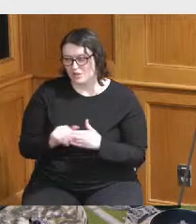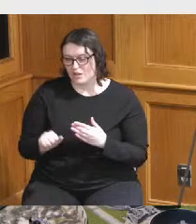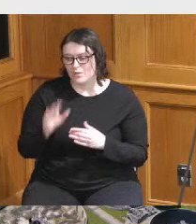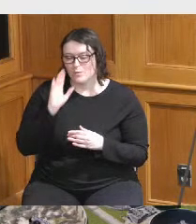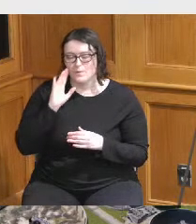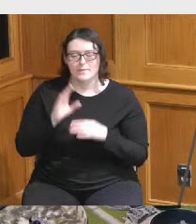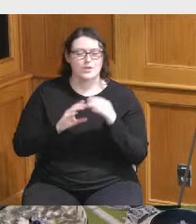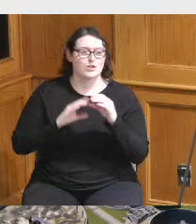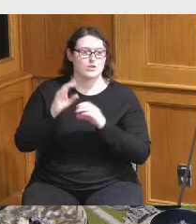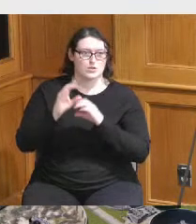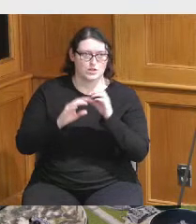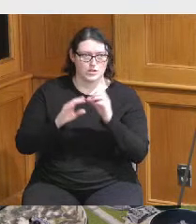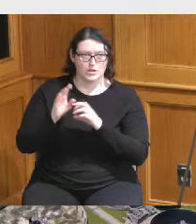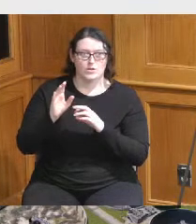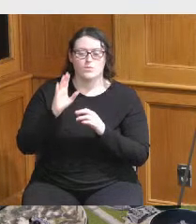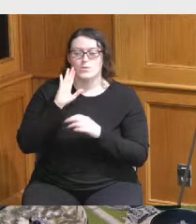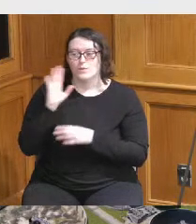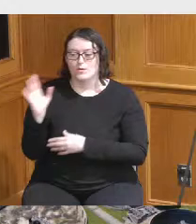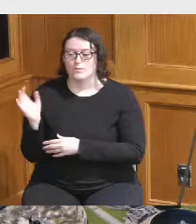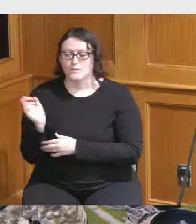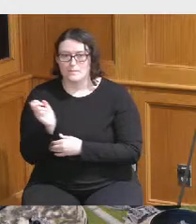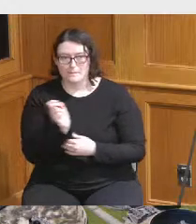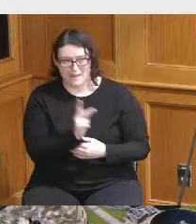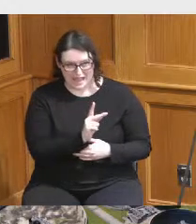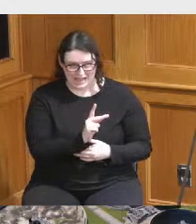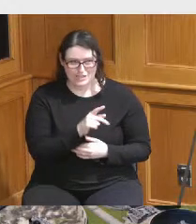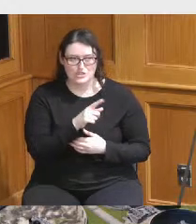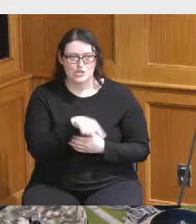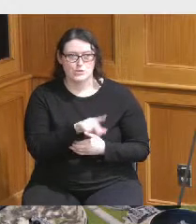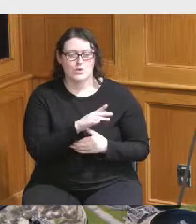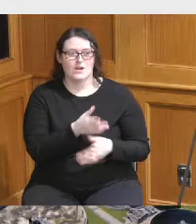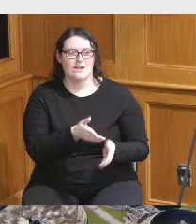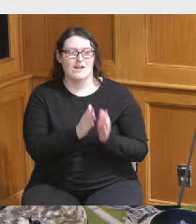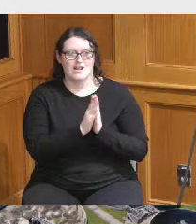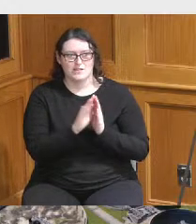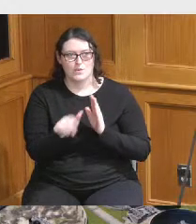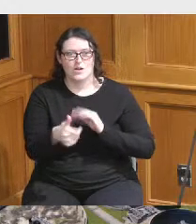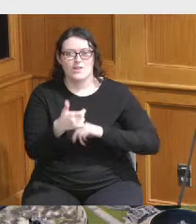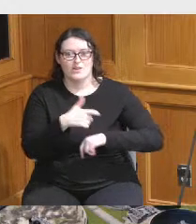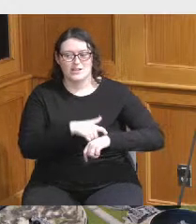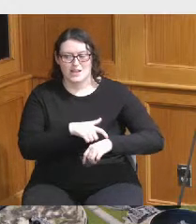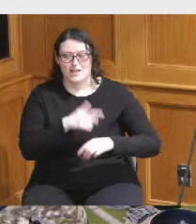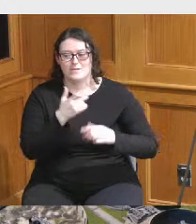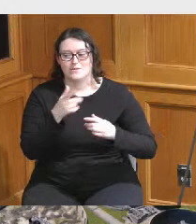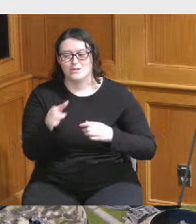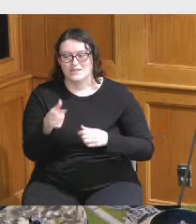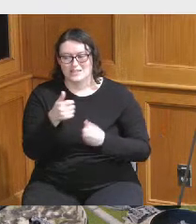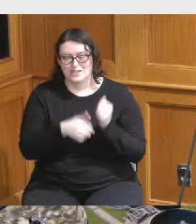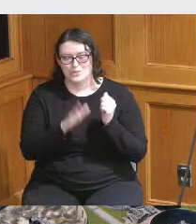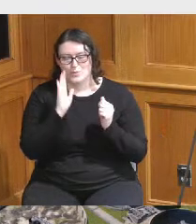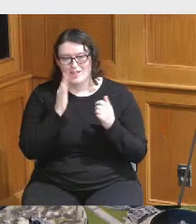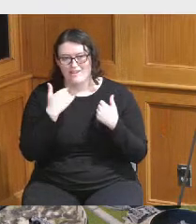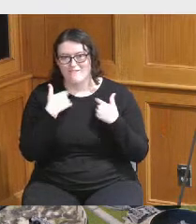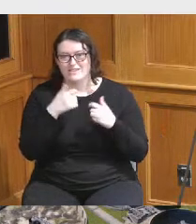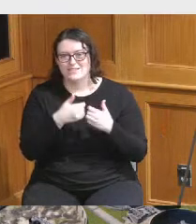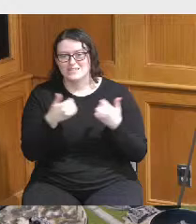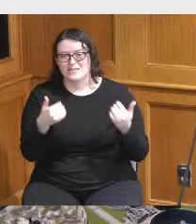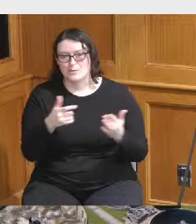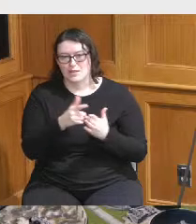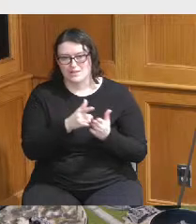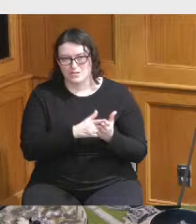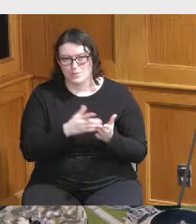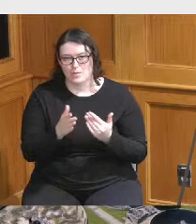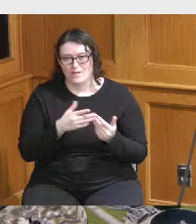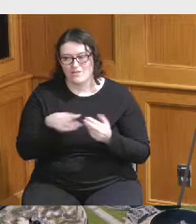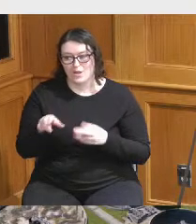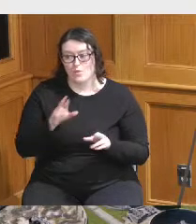construction projects, and we will return to the board to ask for legislation for each of those projects when they are specifically ready to go. But